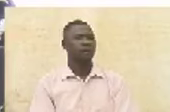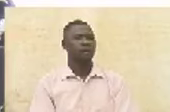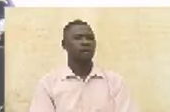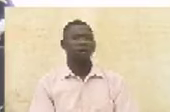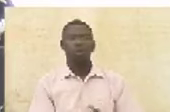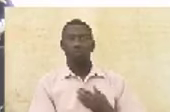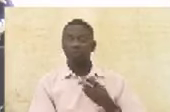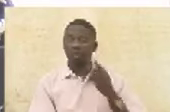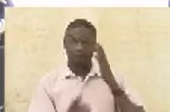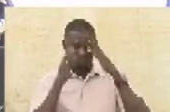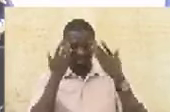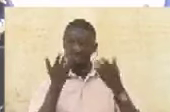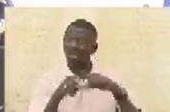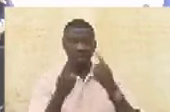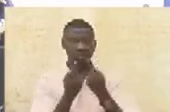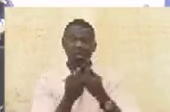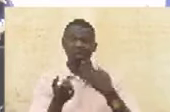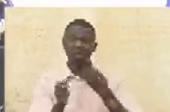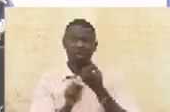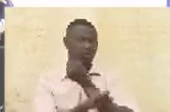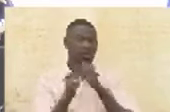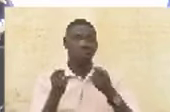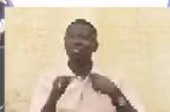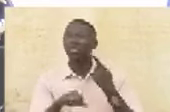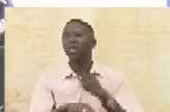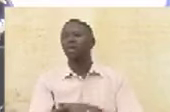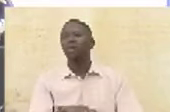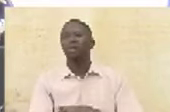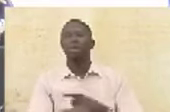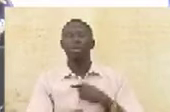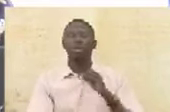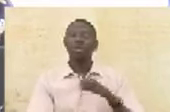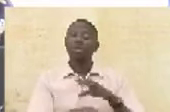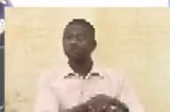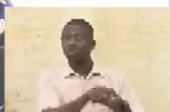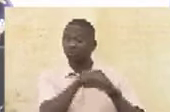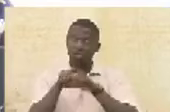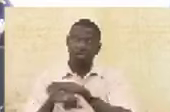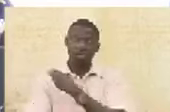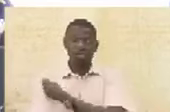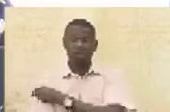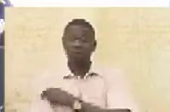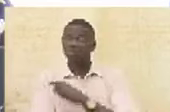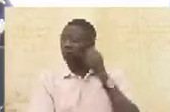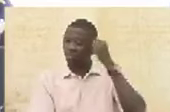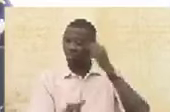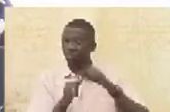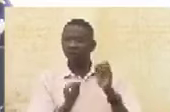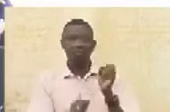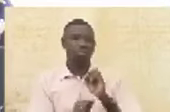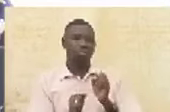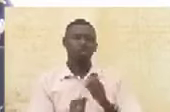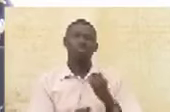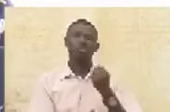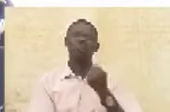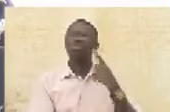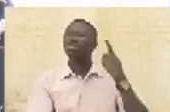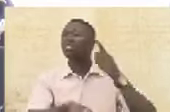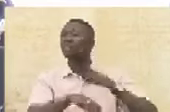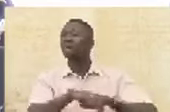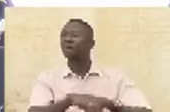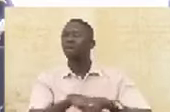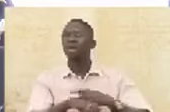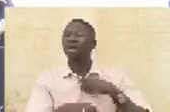at that time, I cannot say anything about my condition. The hospital that he took me to, I cannot remember. Because during those